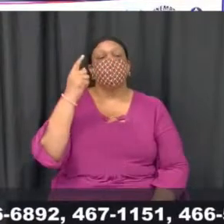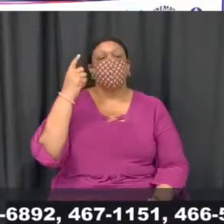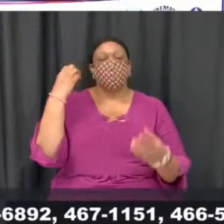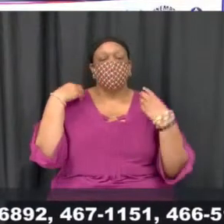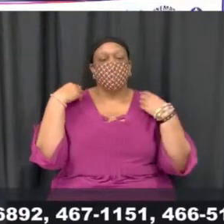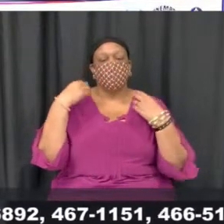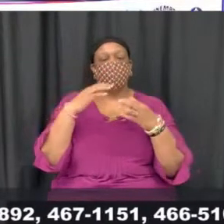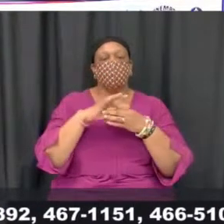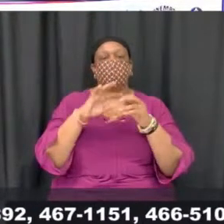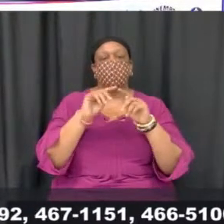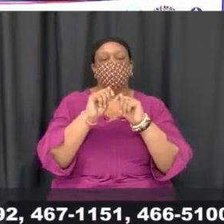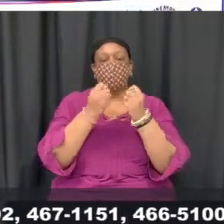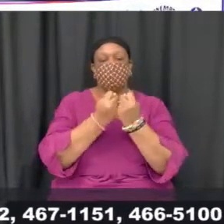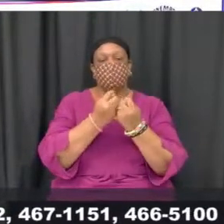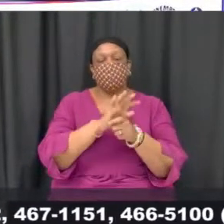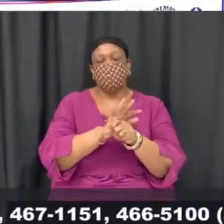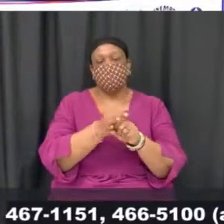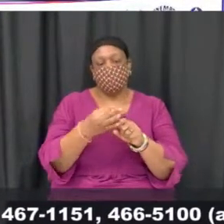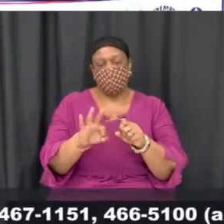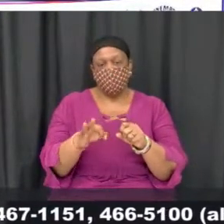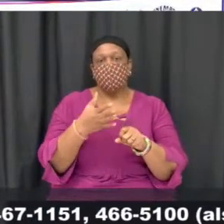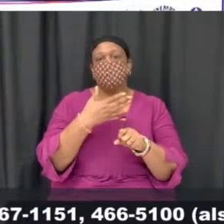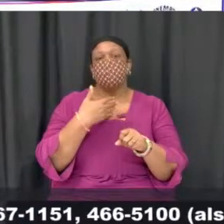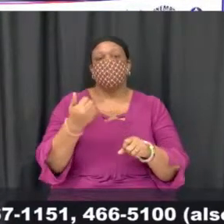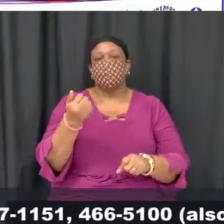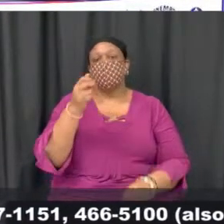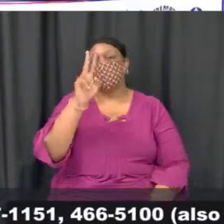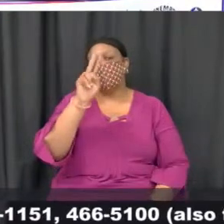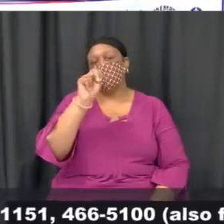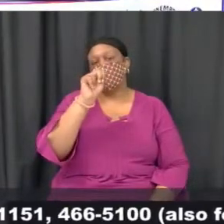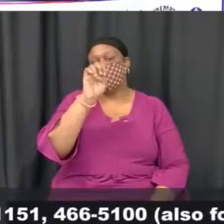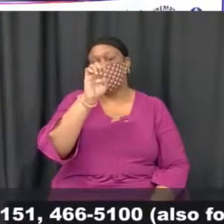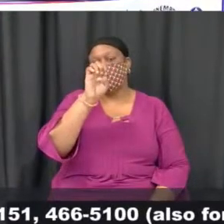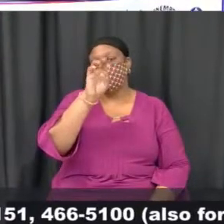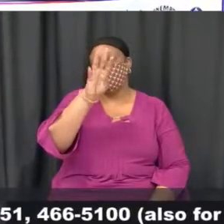Disaster Coordinator at NEMA. Mr. Samuel.